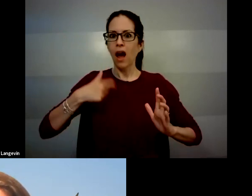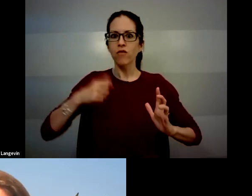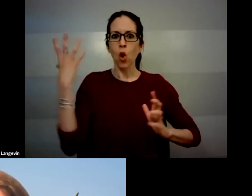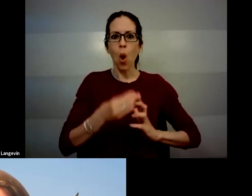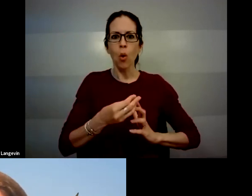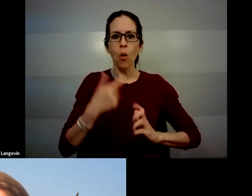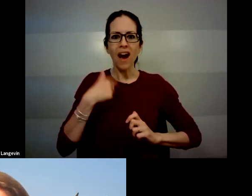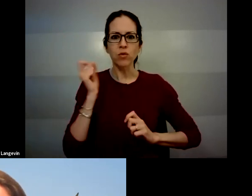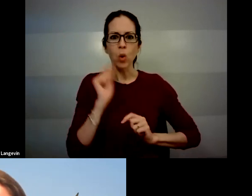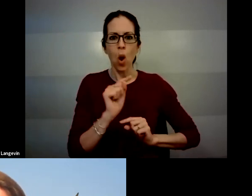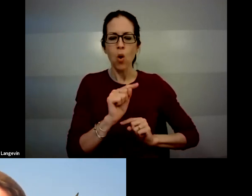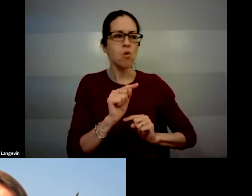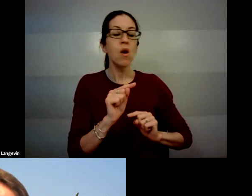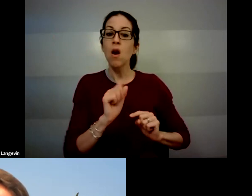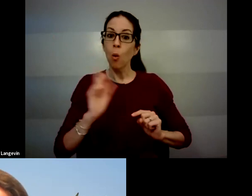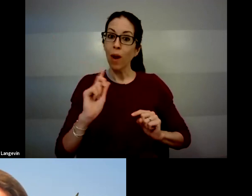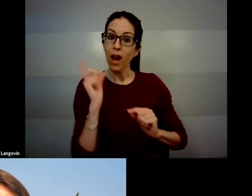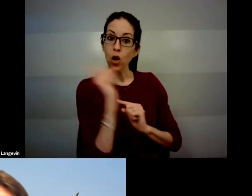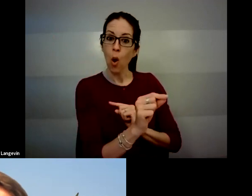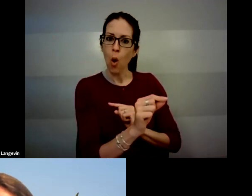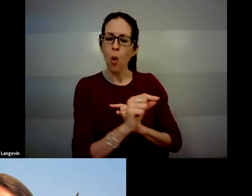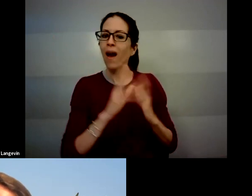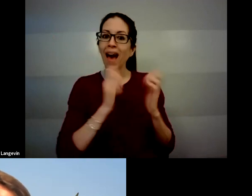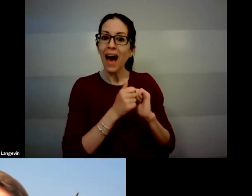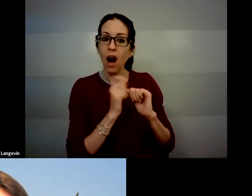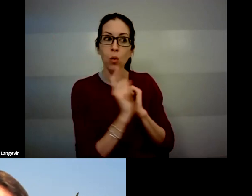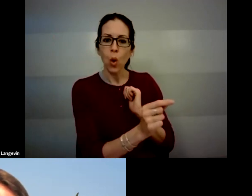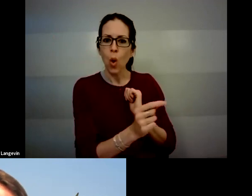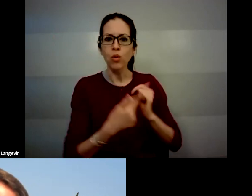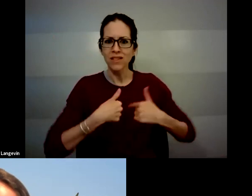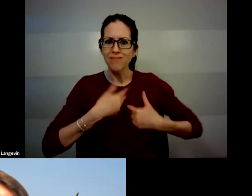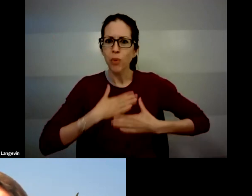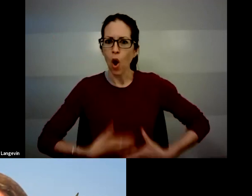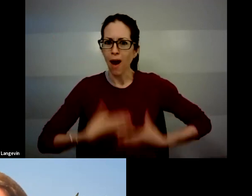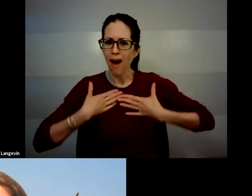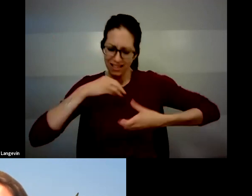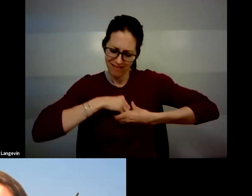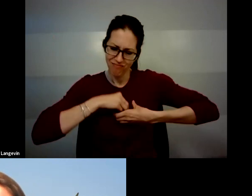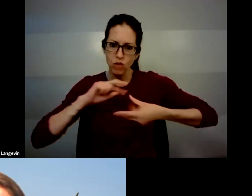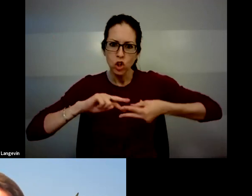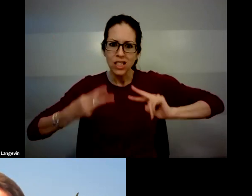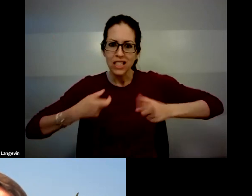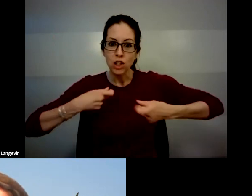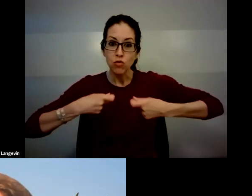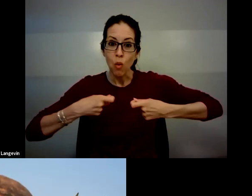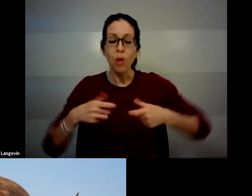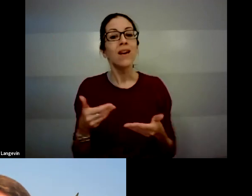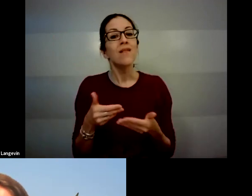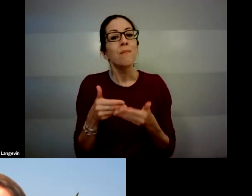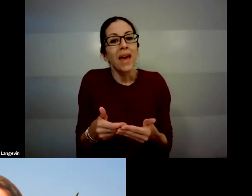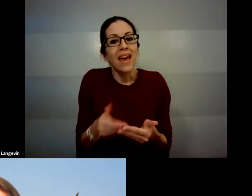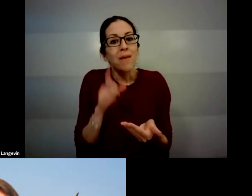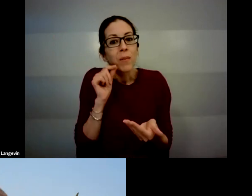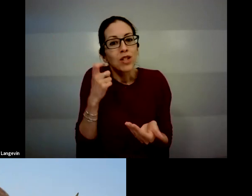is partially controlled internally through their genes. It's something that's passed on to them from their parents. And so even baby birds that were